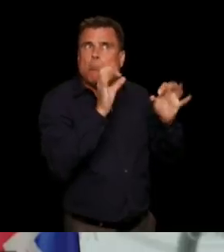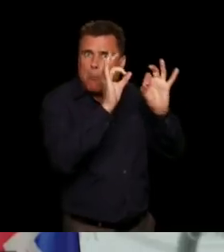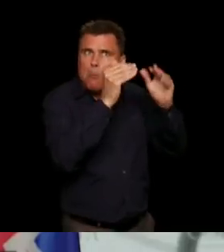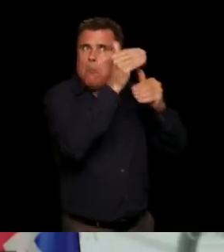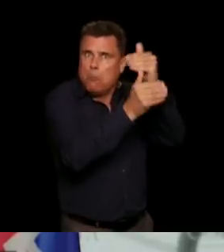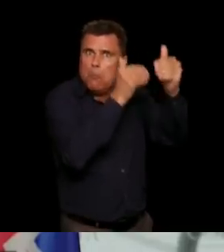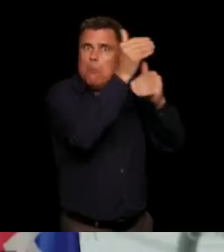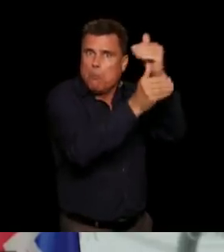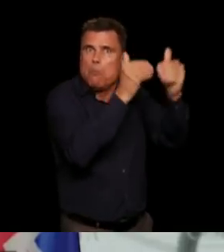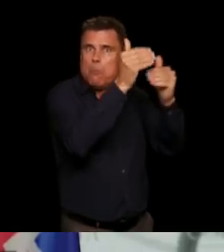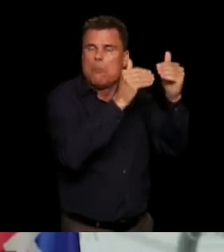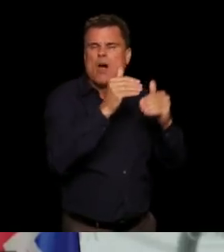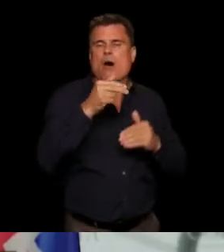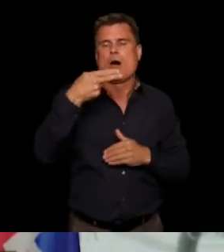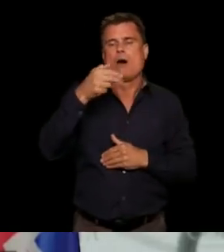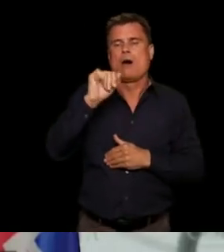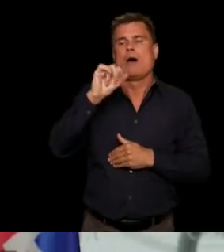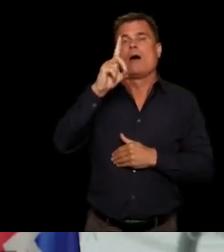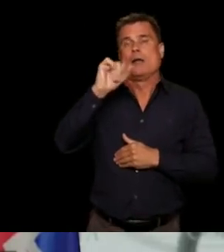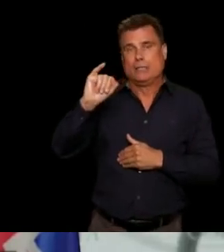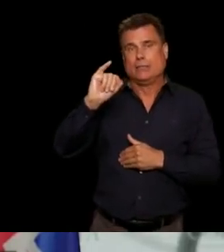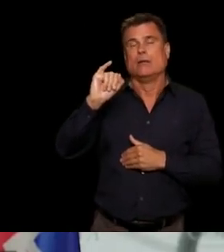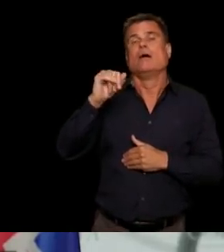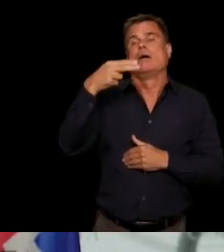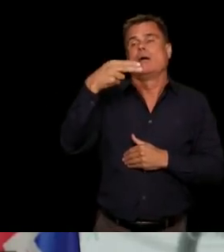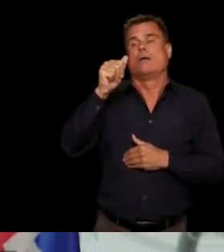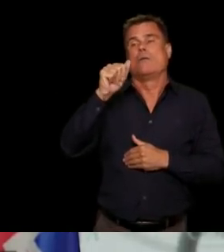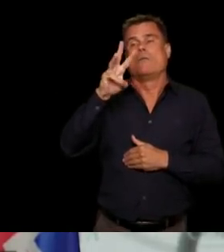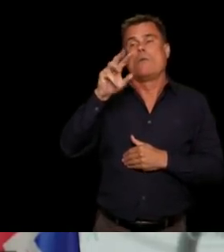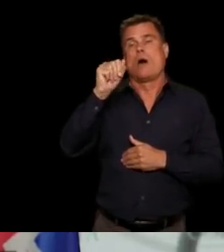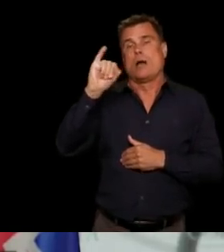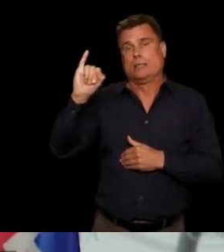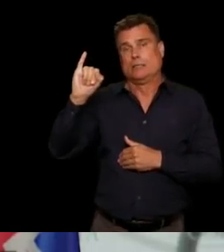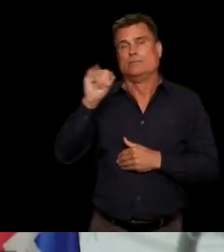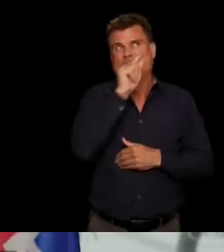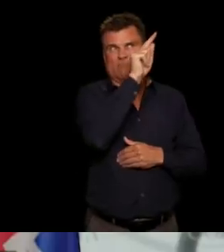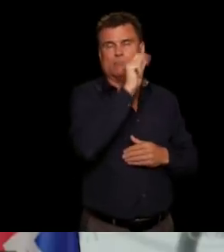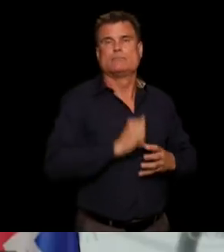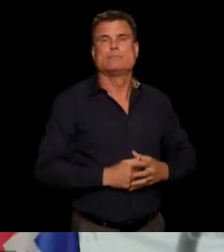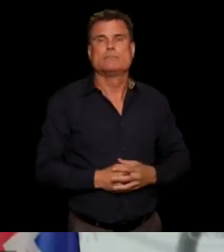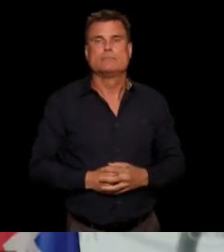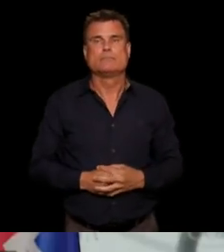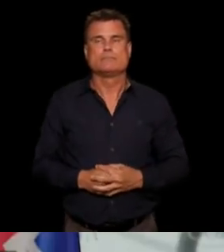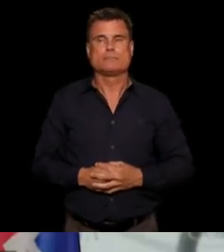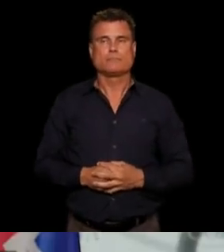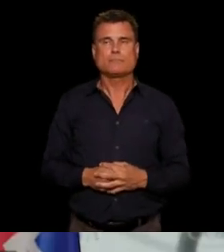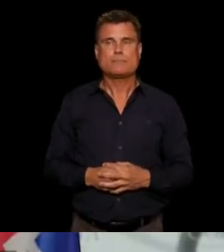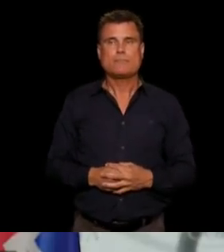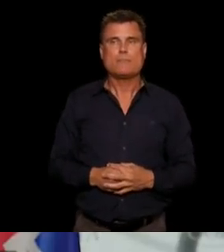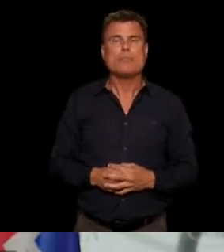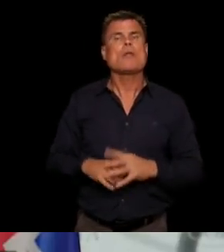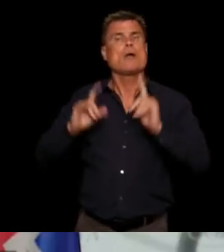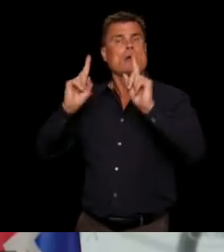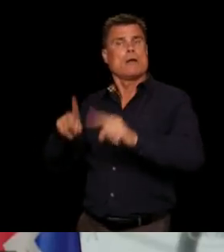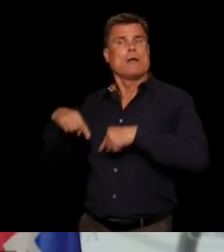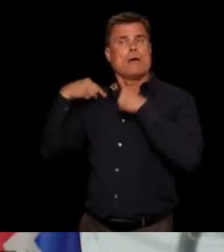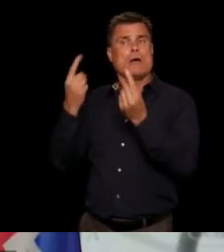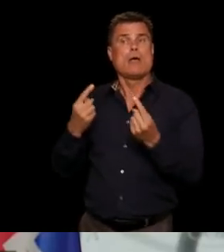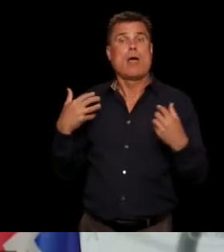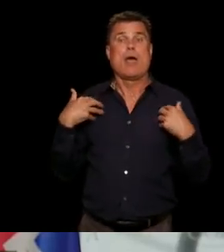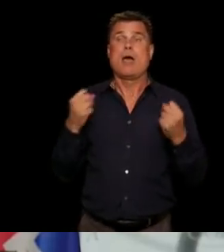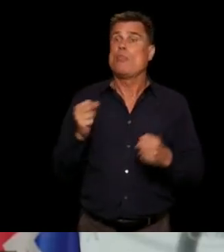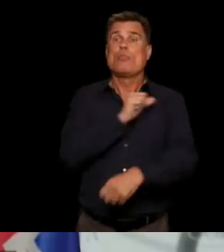infections until the outbreak is declared over. Health authorities continue to issue community exposure alerts for a